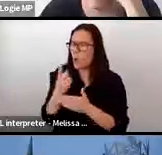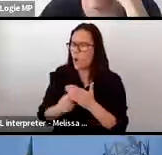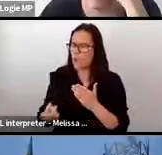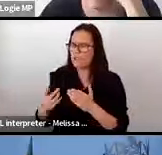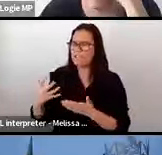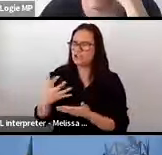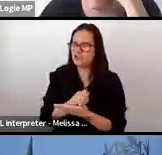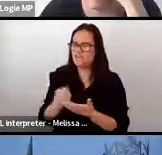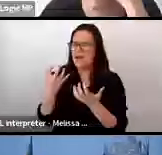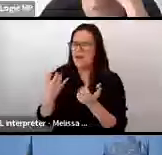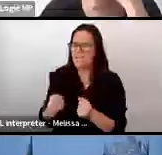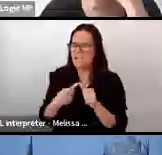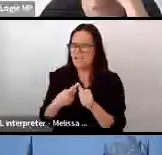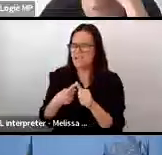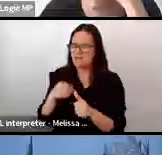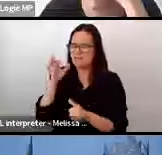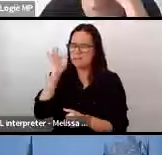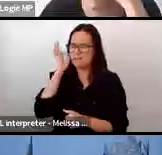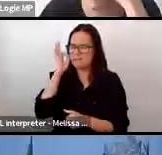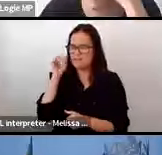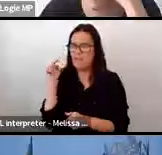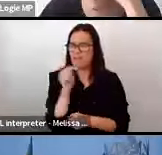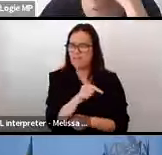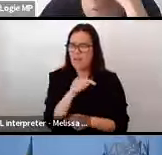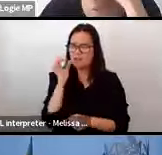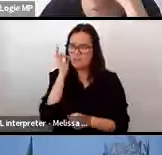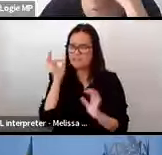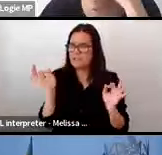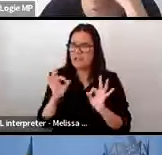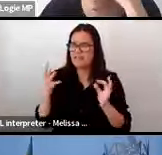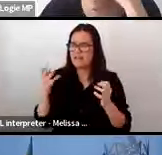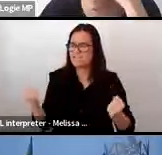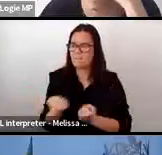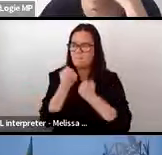committee with no power to remove a single barrier.